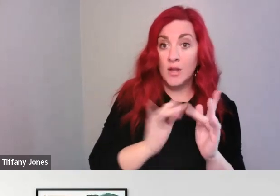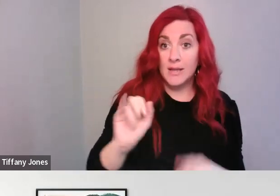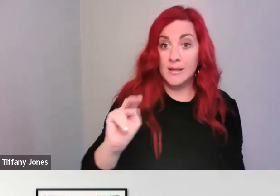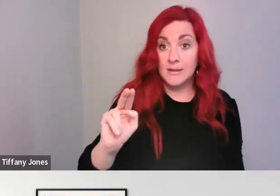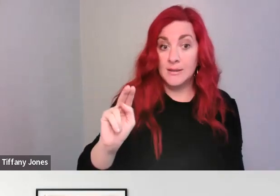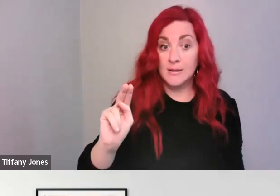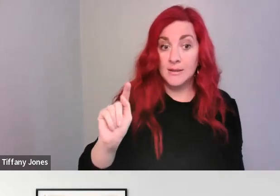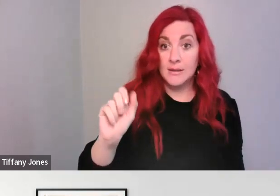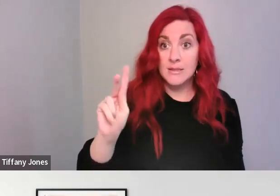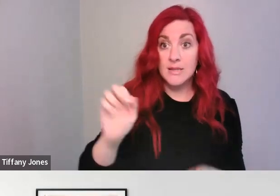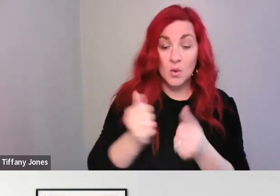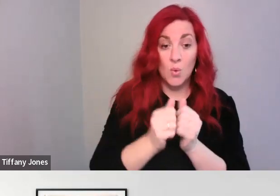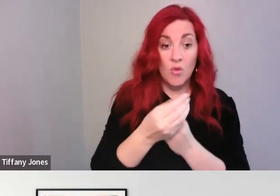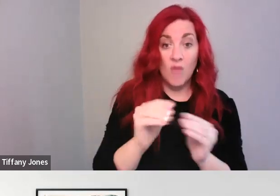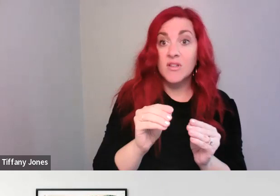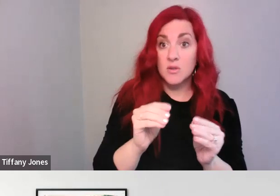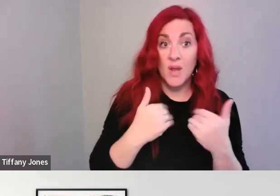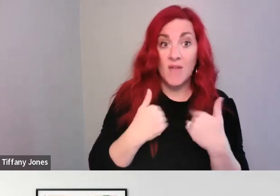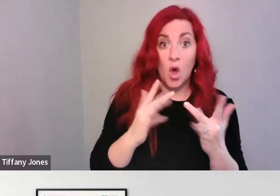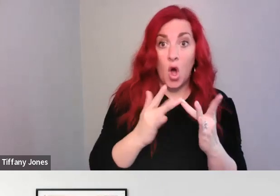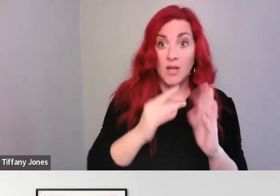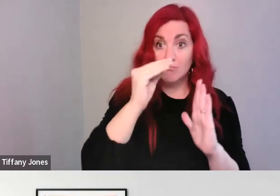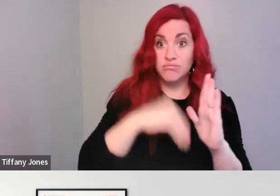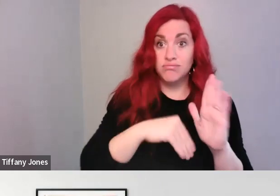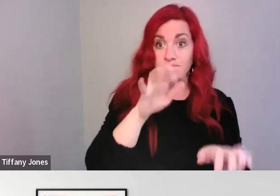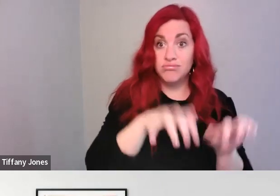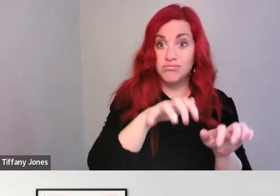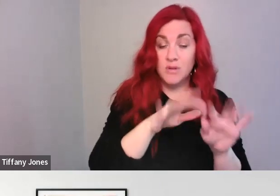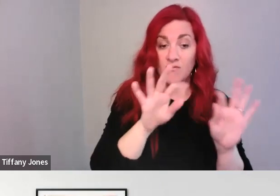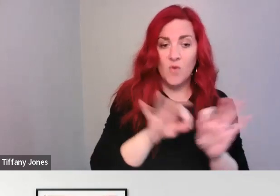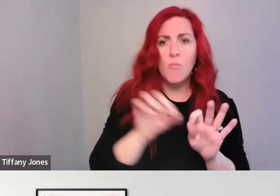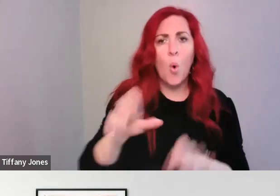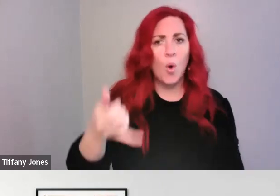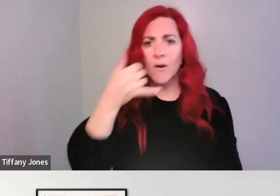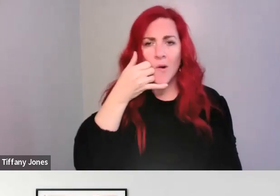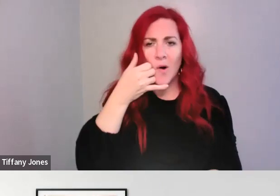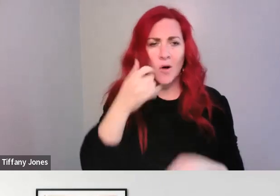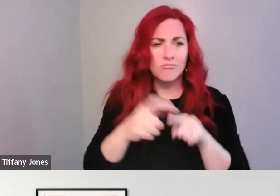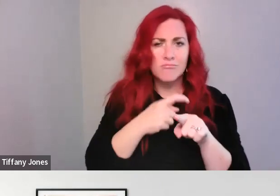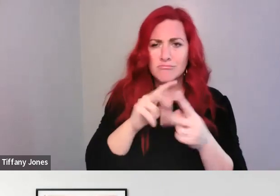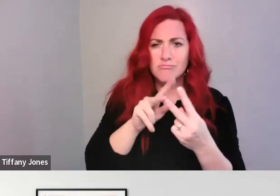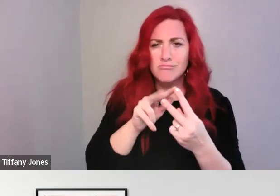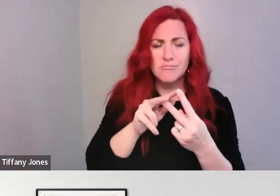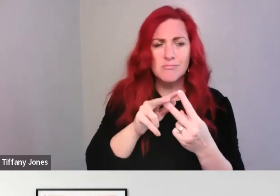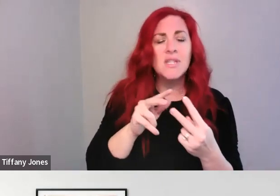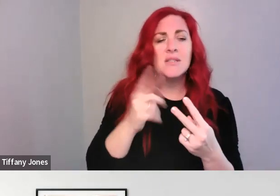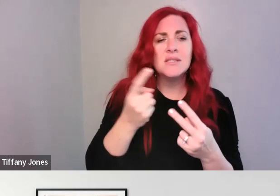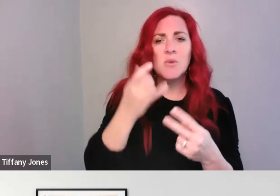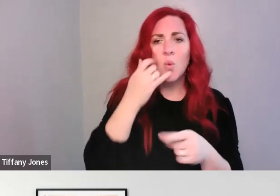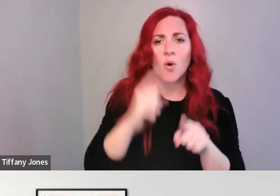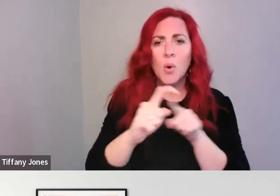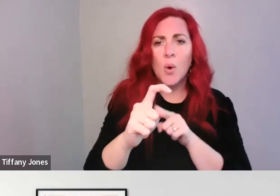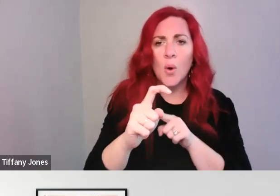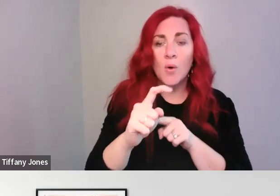with our office. We have an online fillable form as well, or you can call us and then you'll get a call back from an